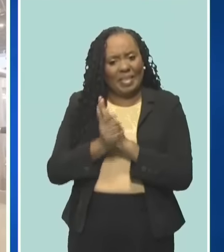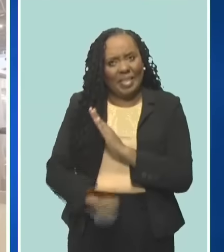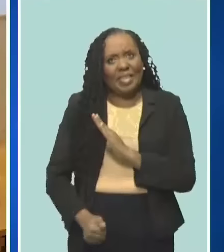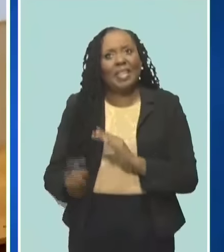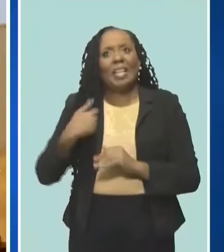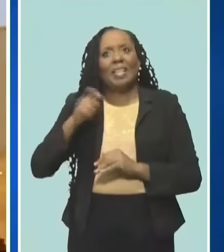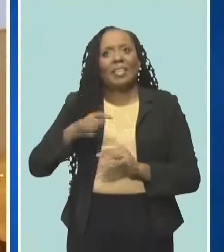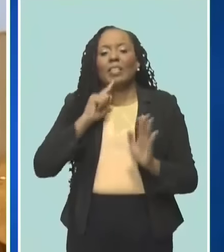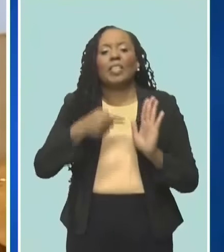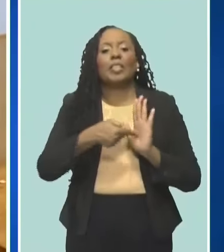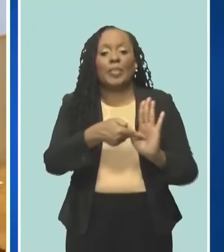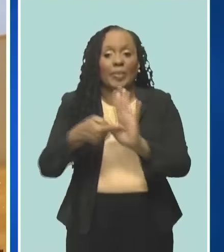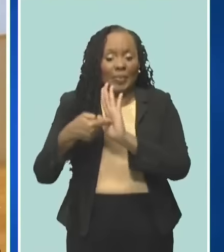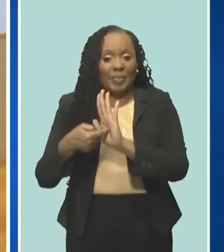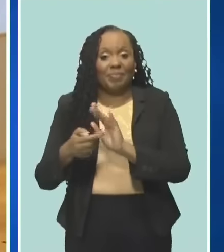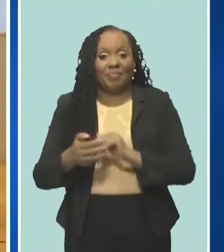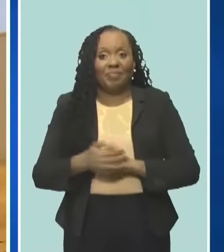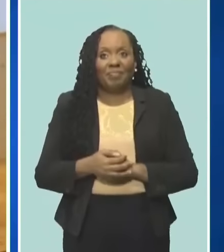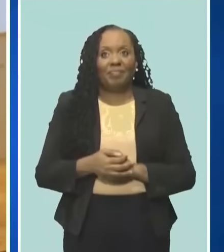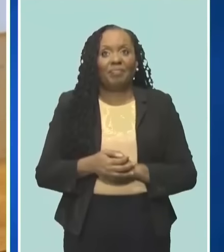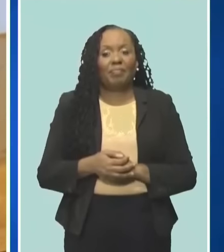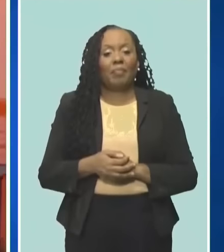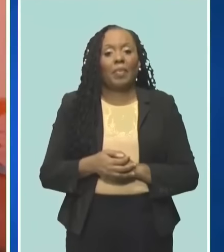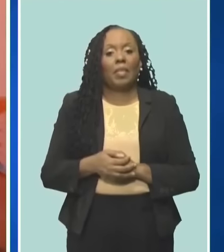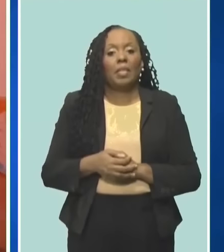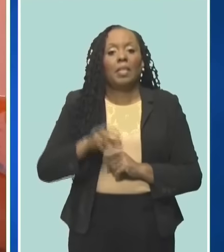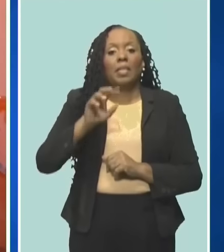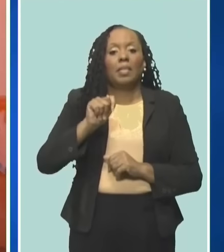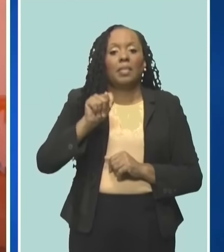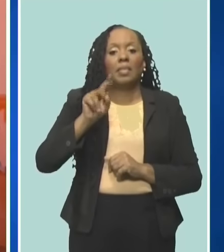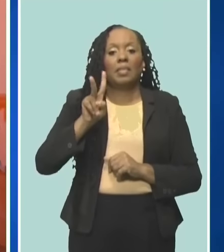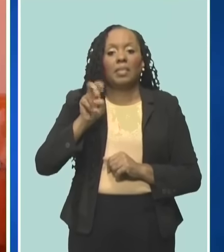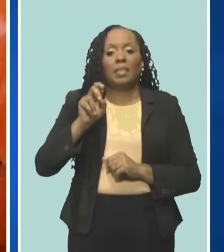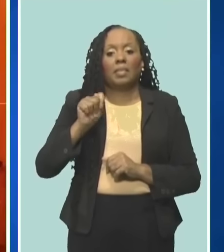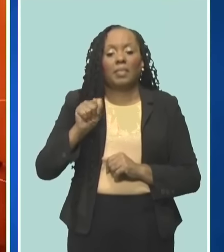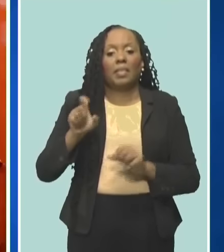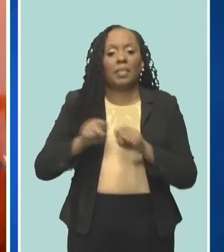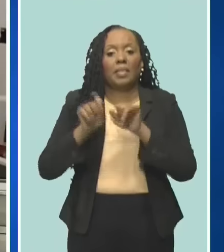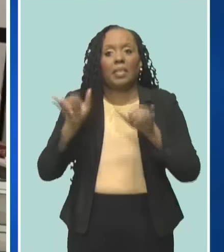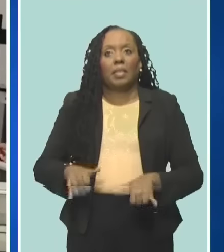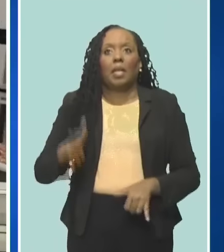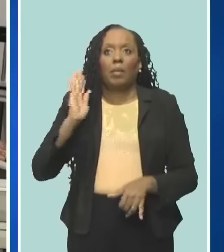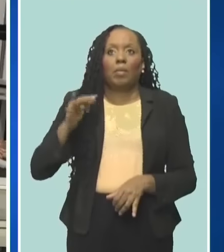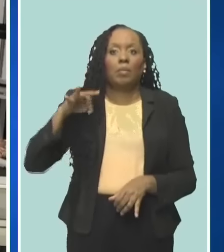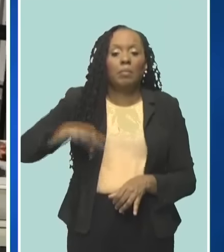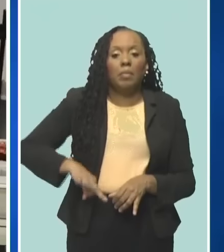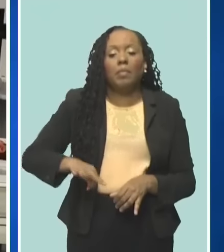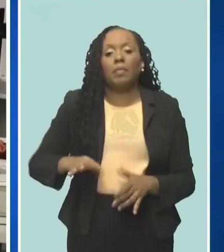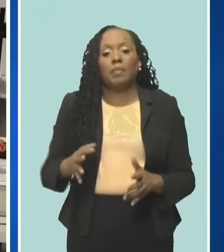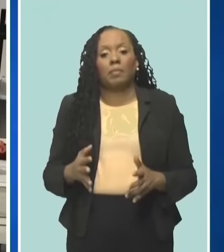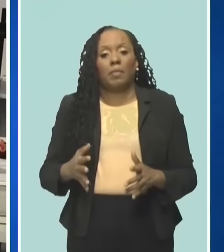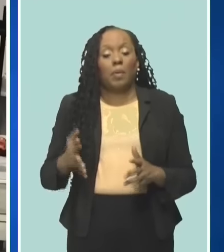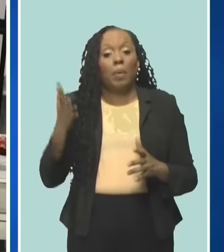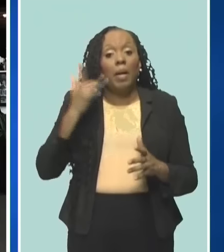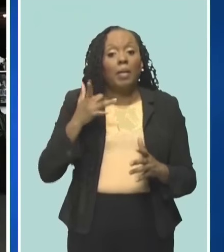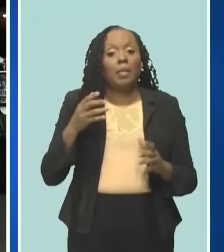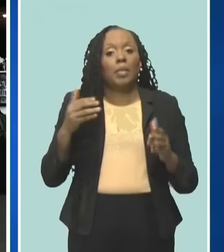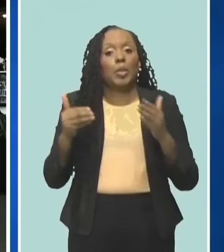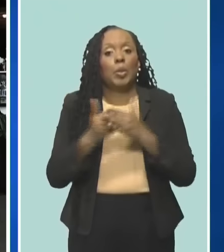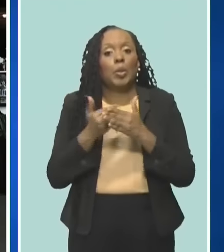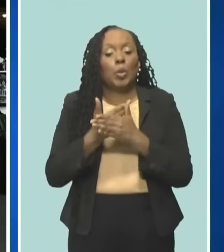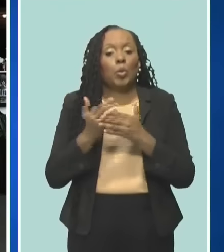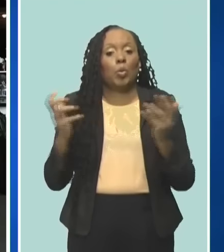showcasing it. On a broader scope, the local TVET system also stands to benefit, having secured a number of new partnerships. One